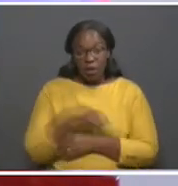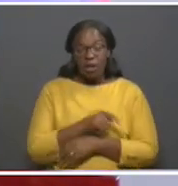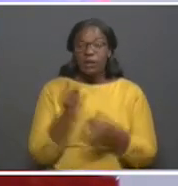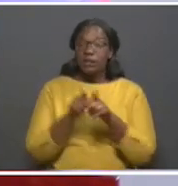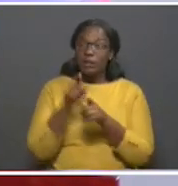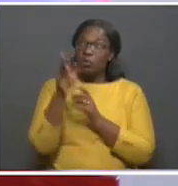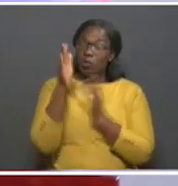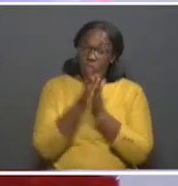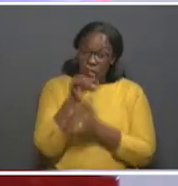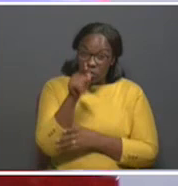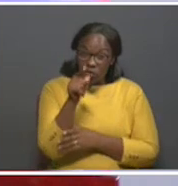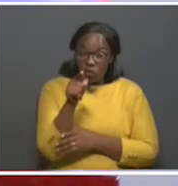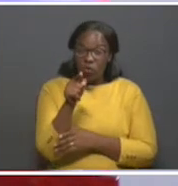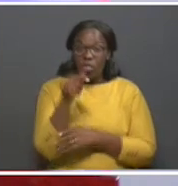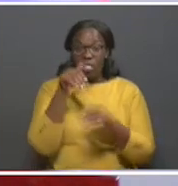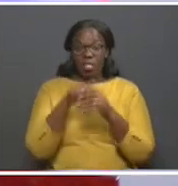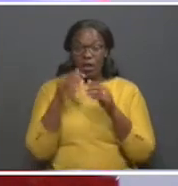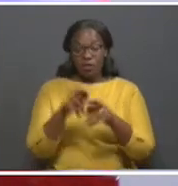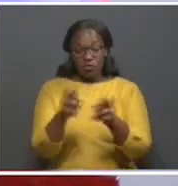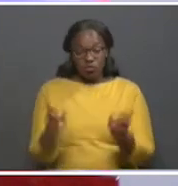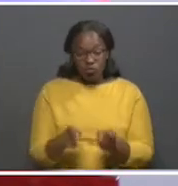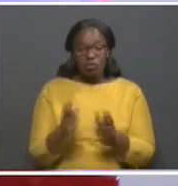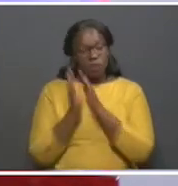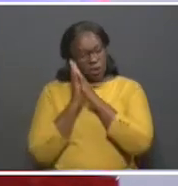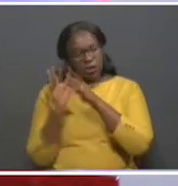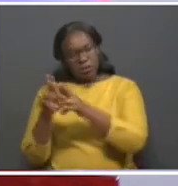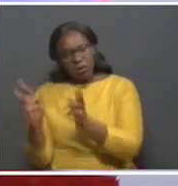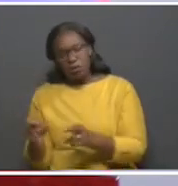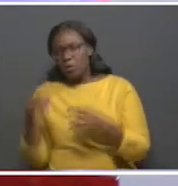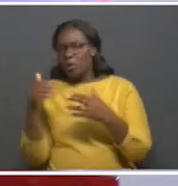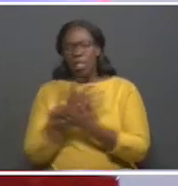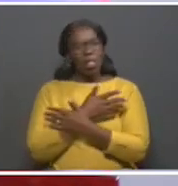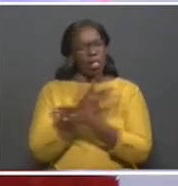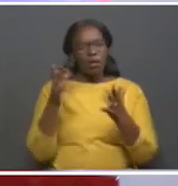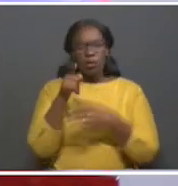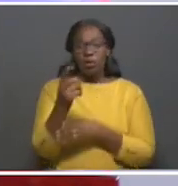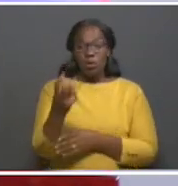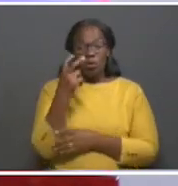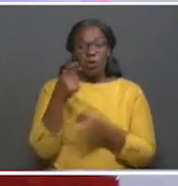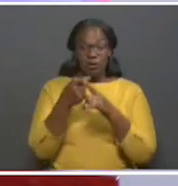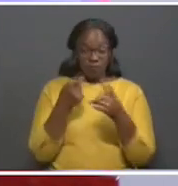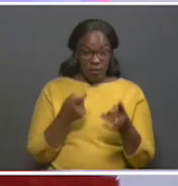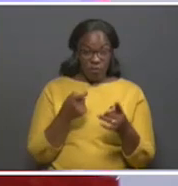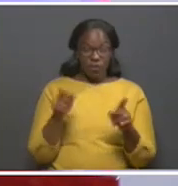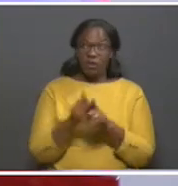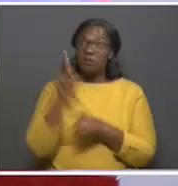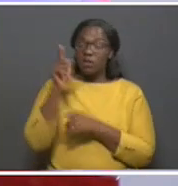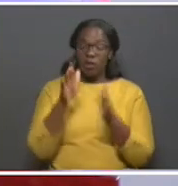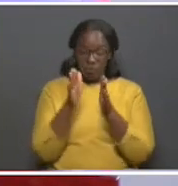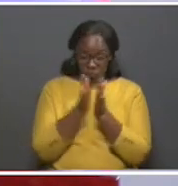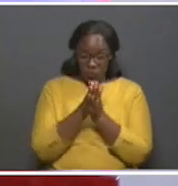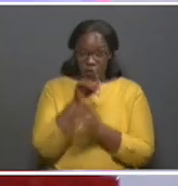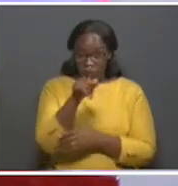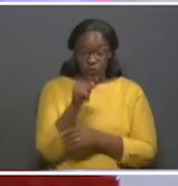present with you in that living room or bedroom or whatever room you're watching from. He is present with